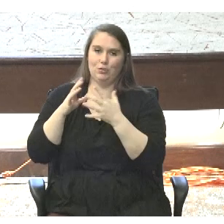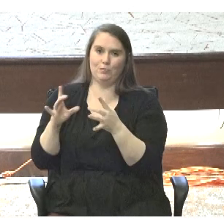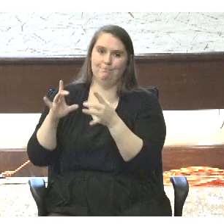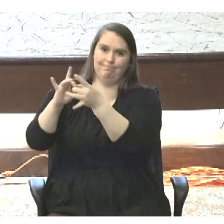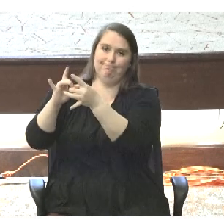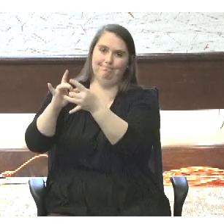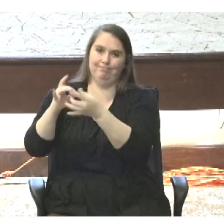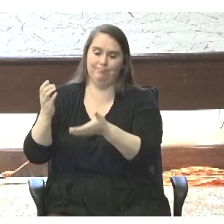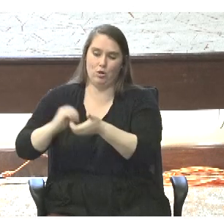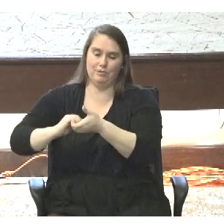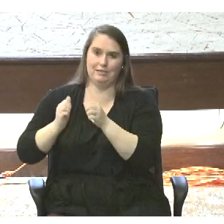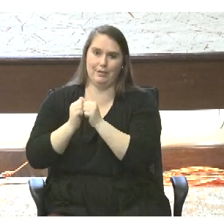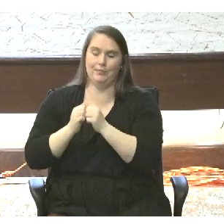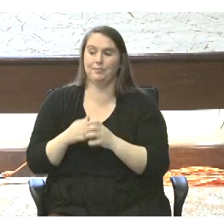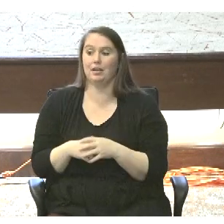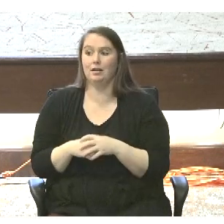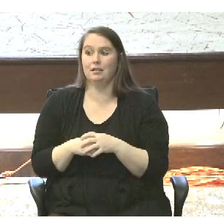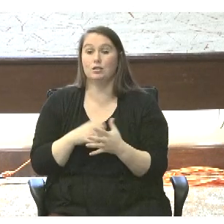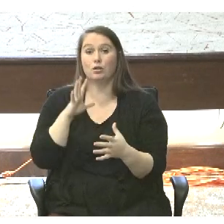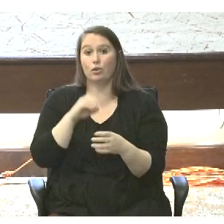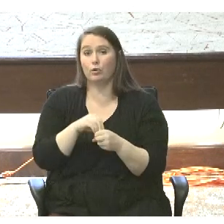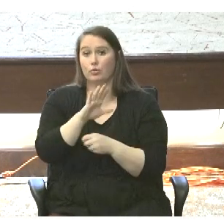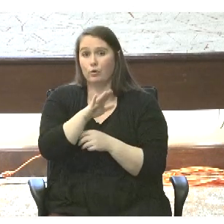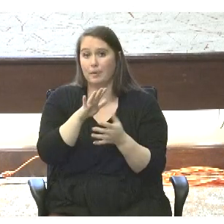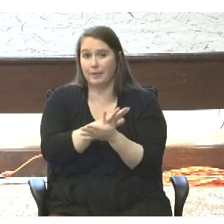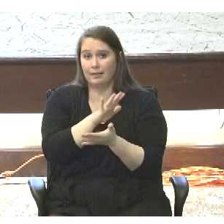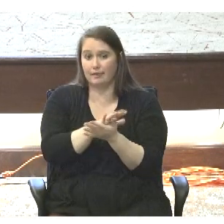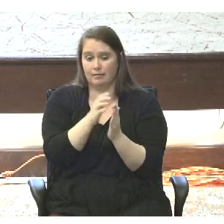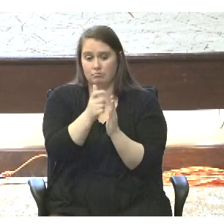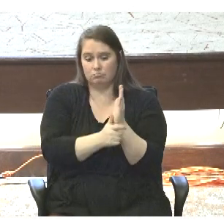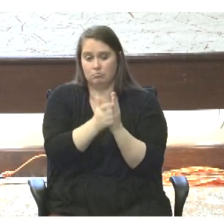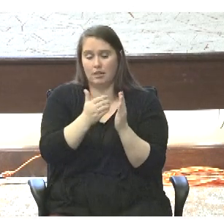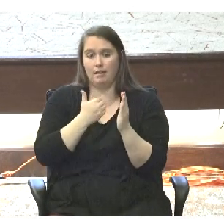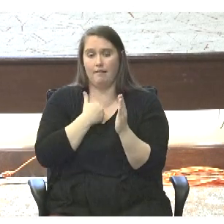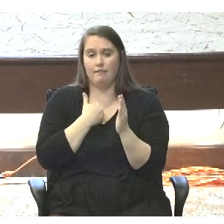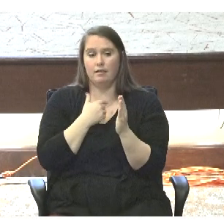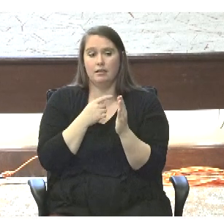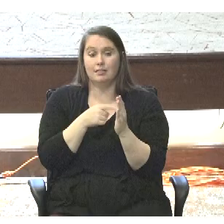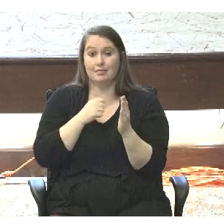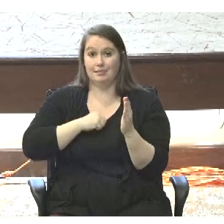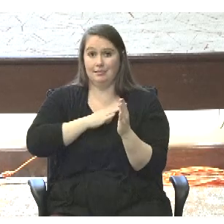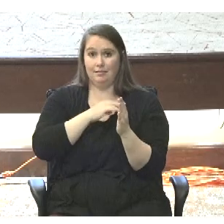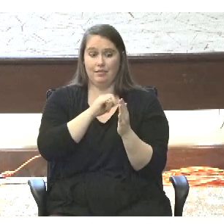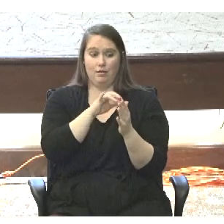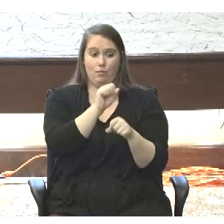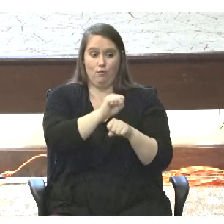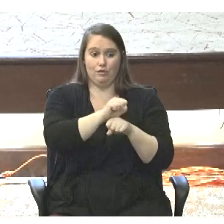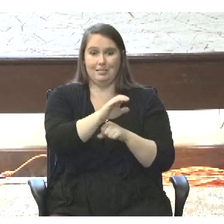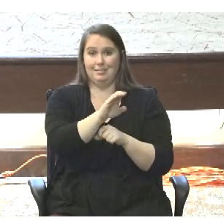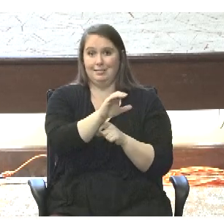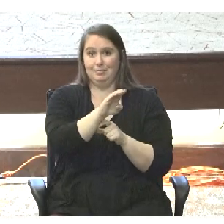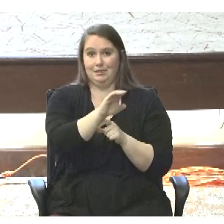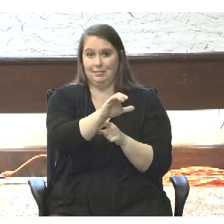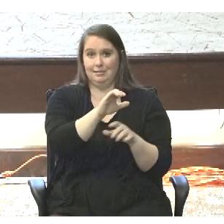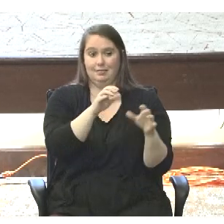These are included in your packet, but this is just a little bit about the staff who works on the Waco CVB team. The Vice President